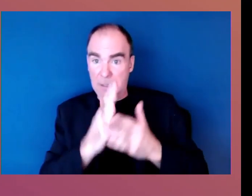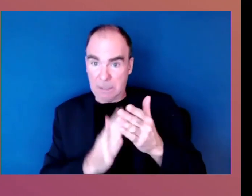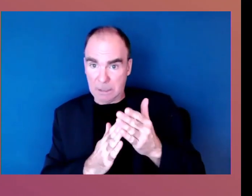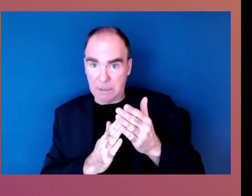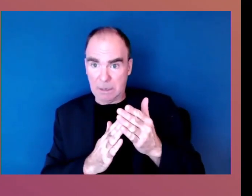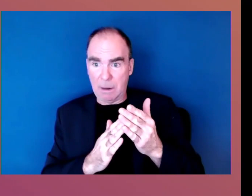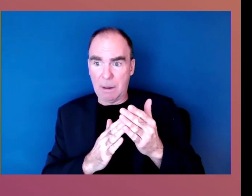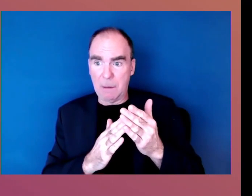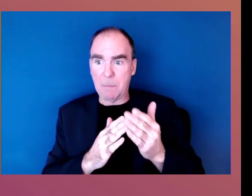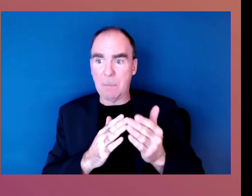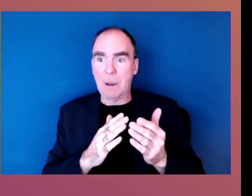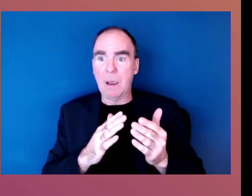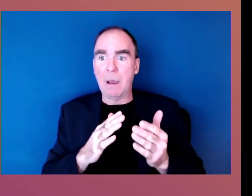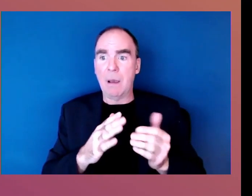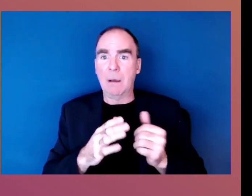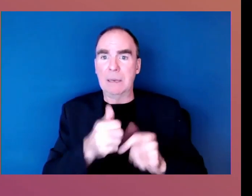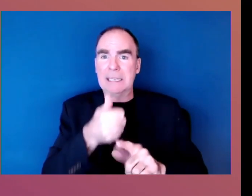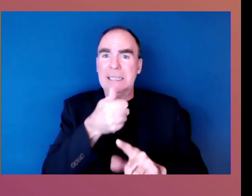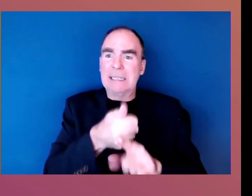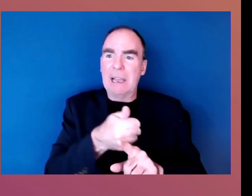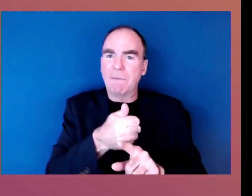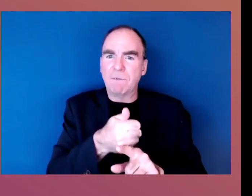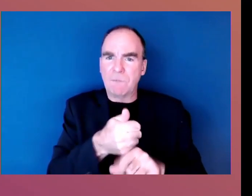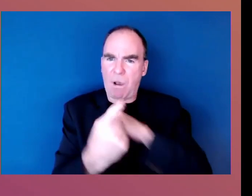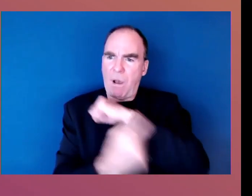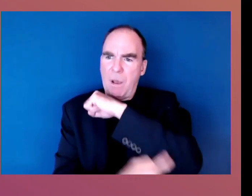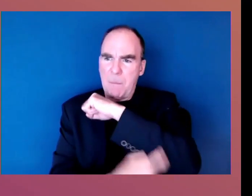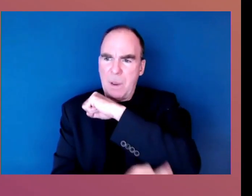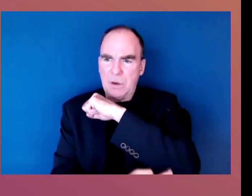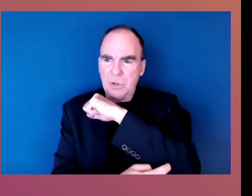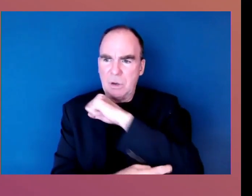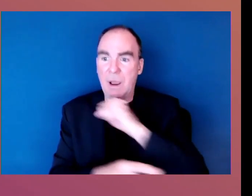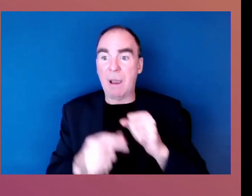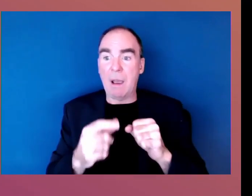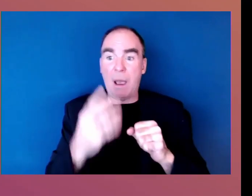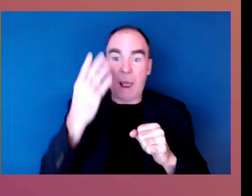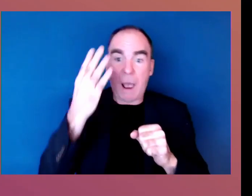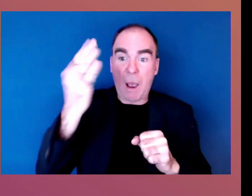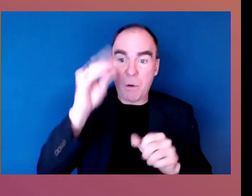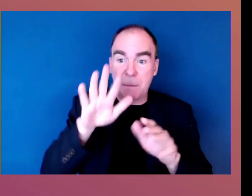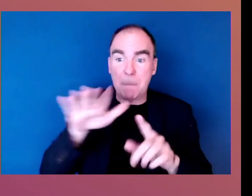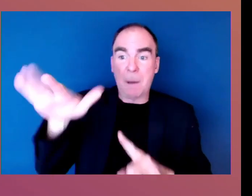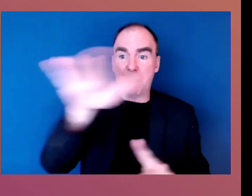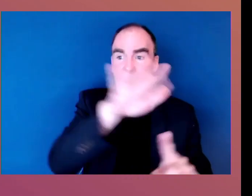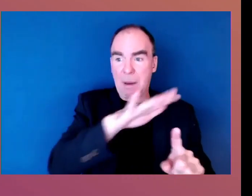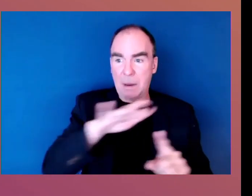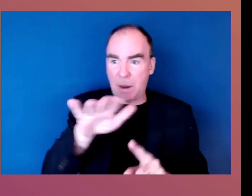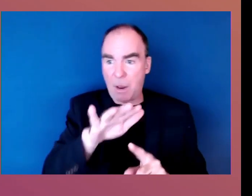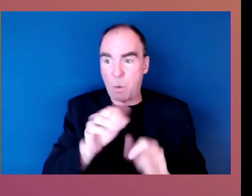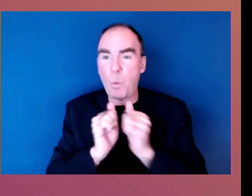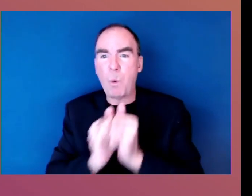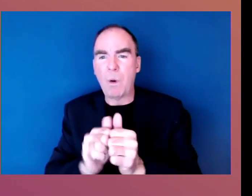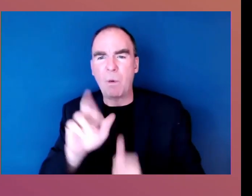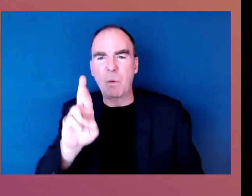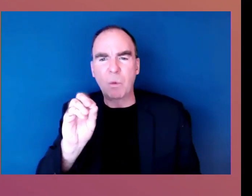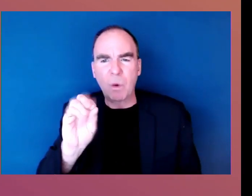spaces if a blind person accompanies them as a guiding device. The use cases to help